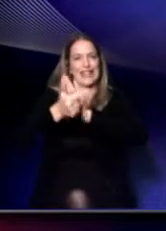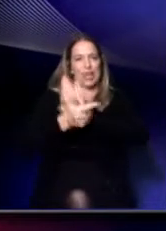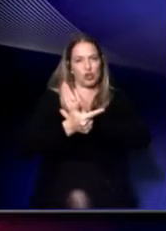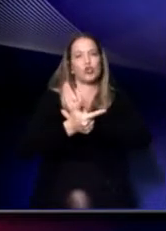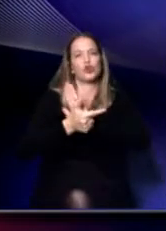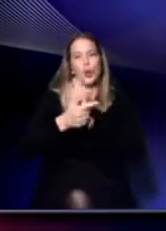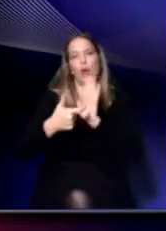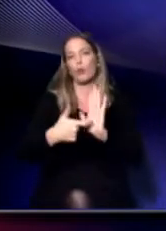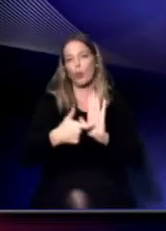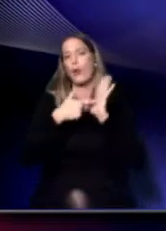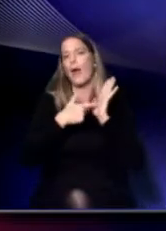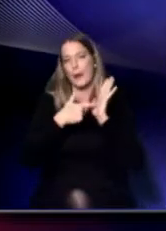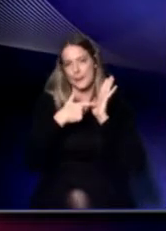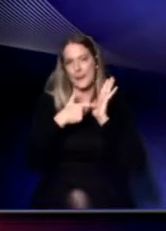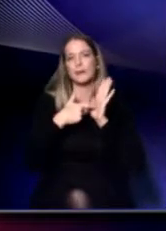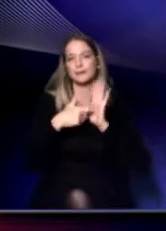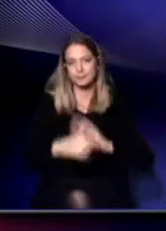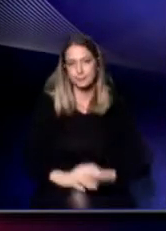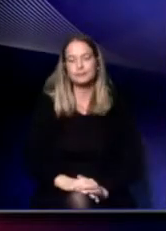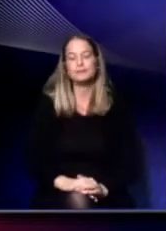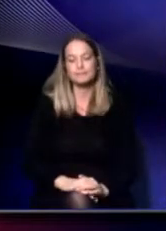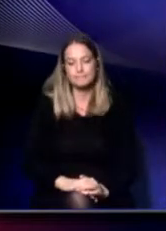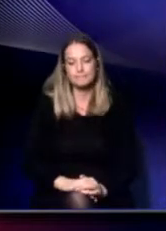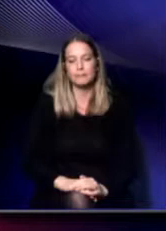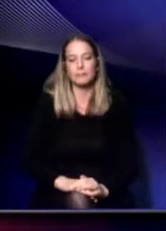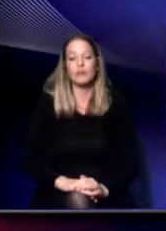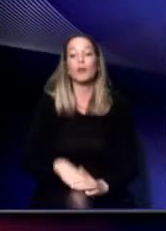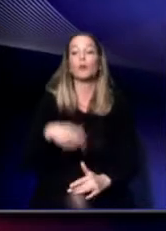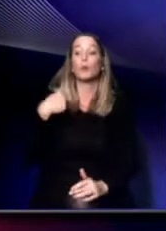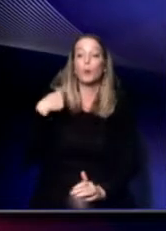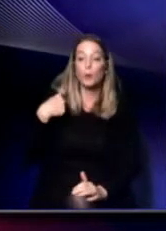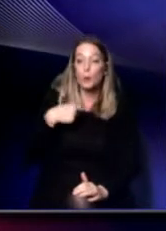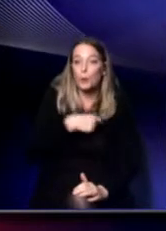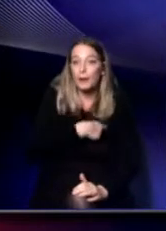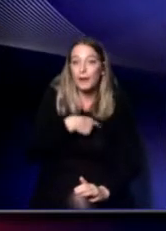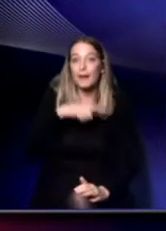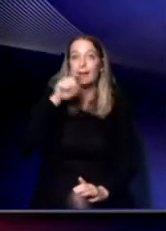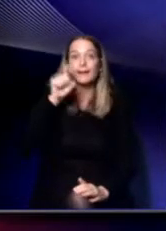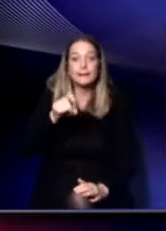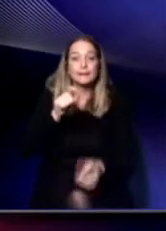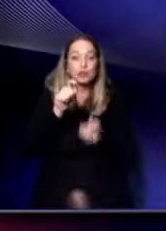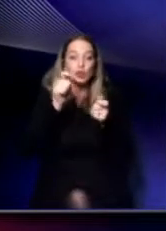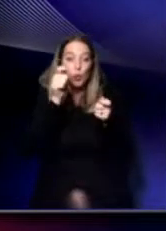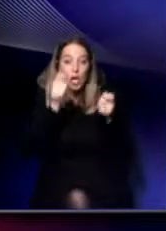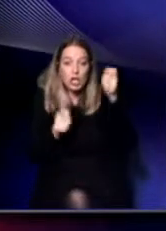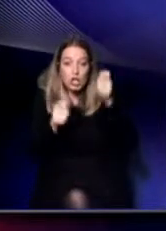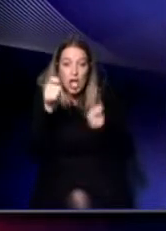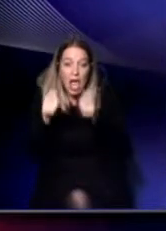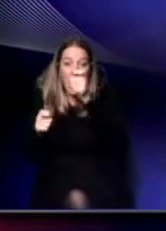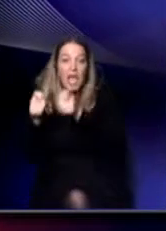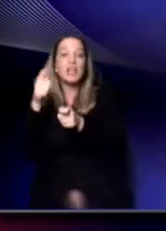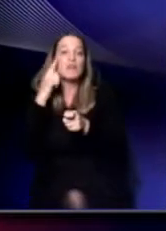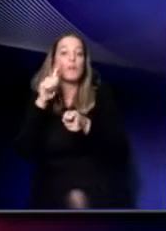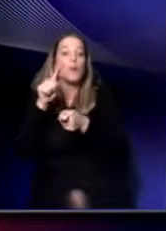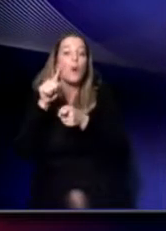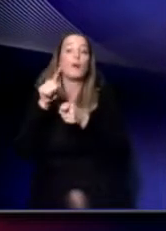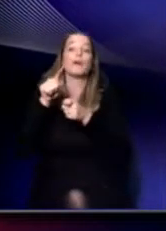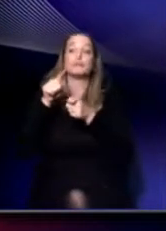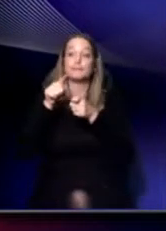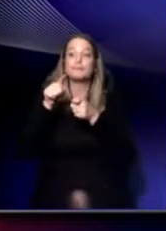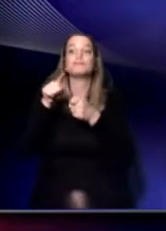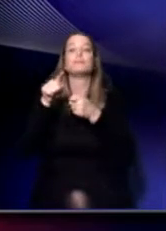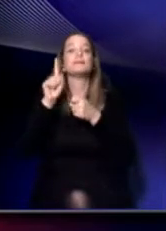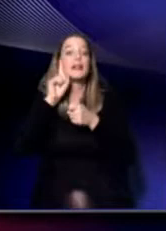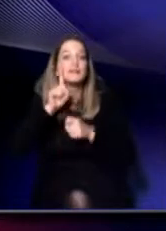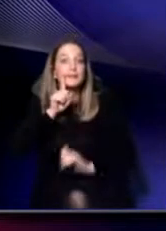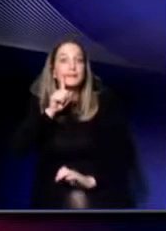all students in the state. Do we need to make some adjustments for students who are deaf